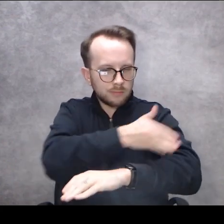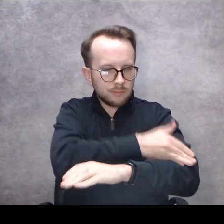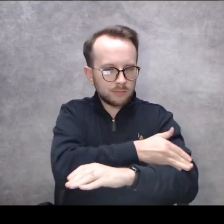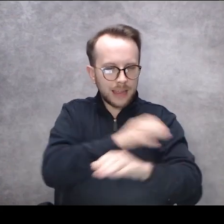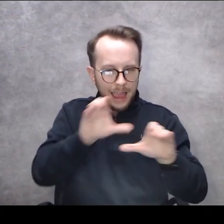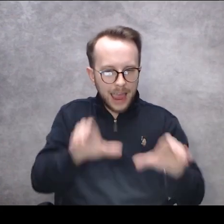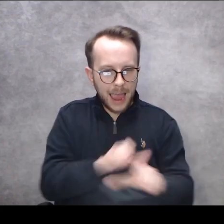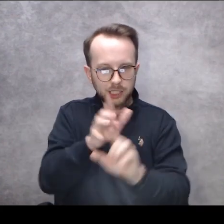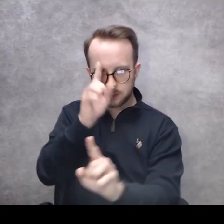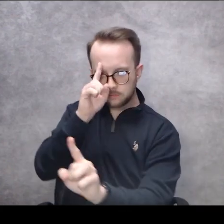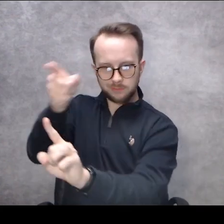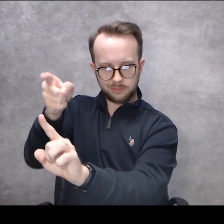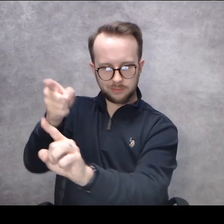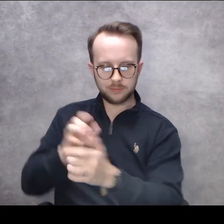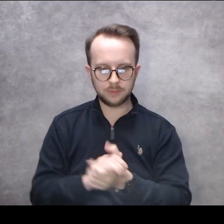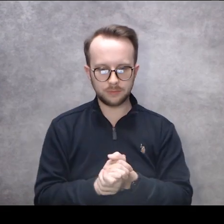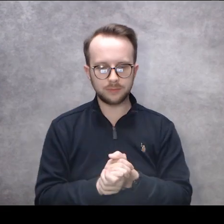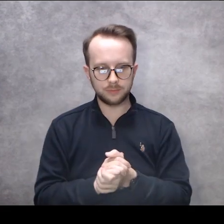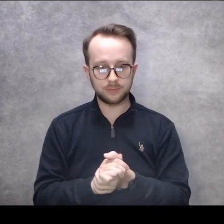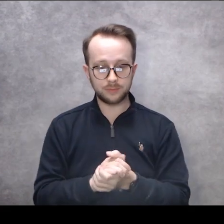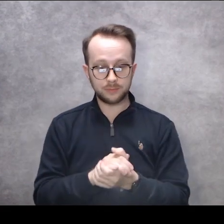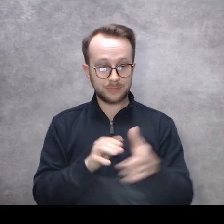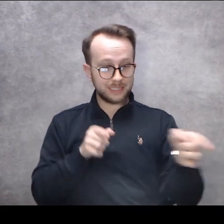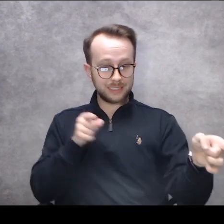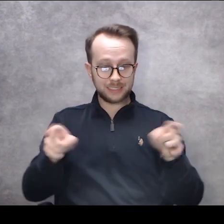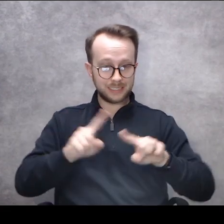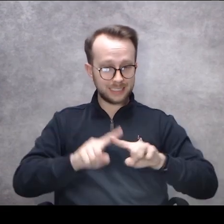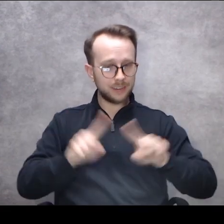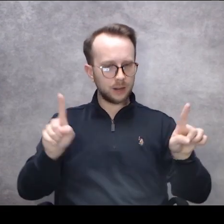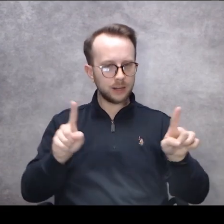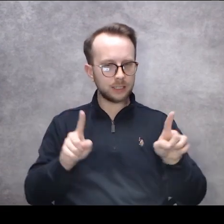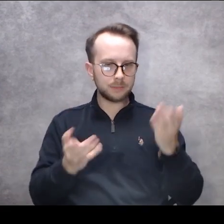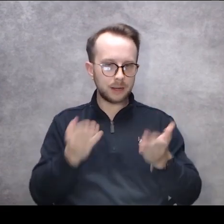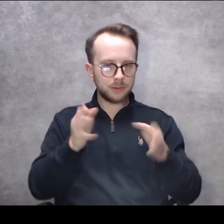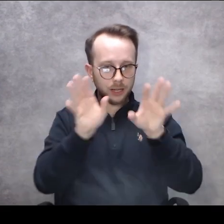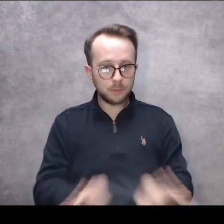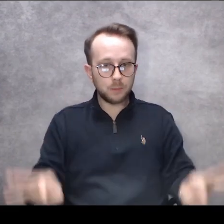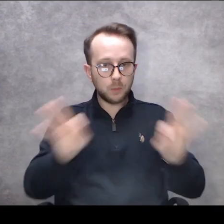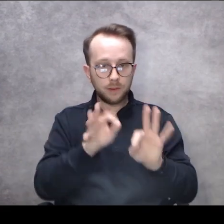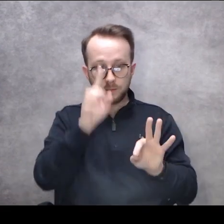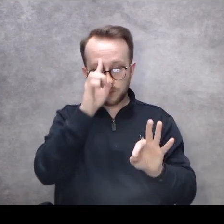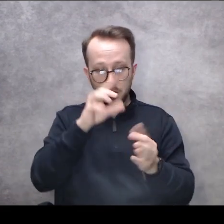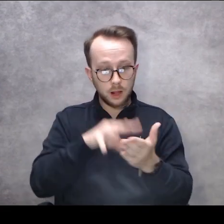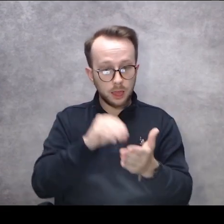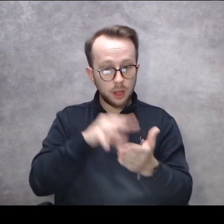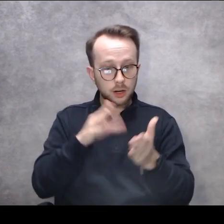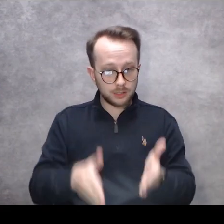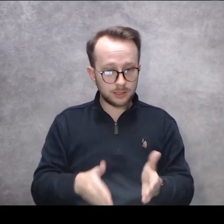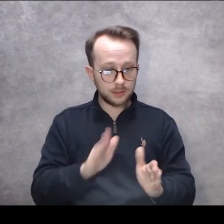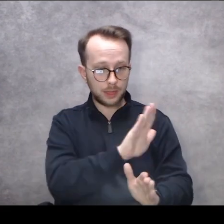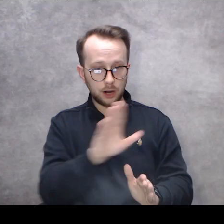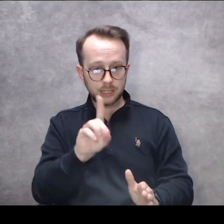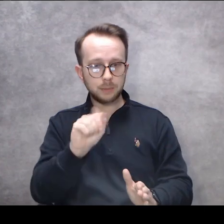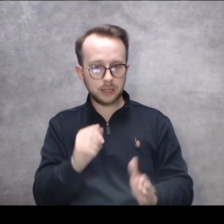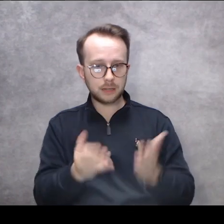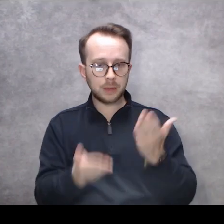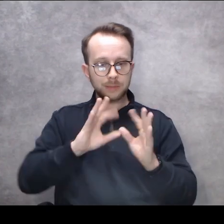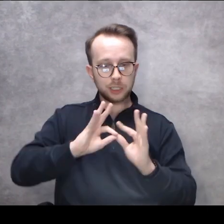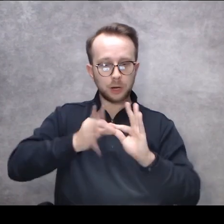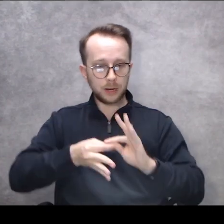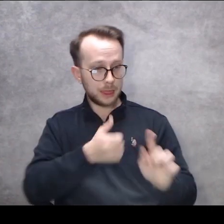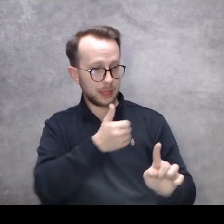goal. These distinctions may be particularly important for learners whose disabilities have been interpreted by